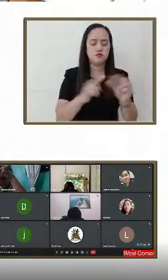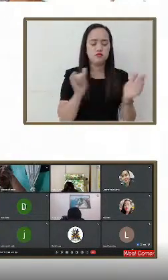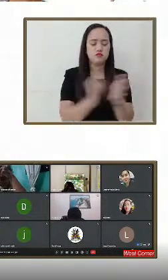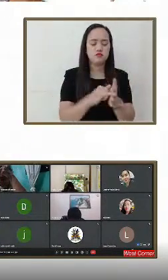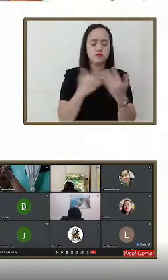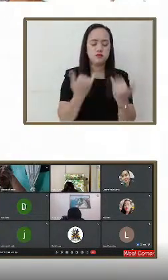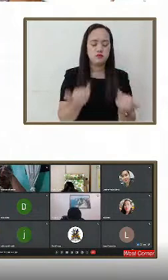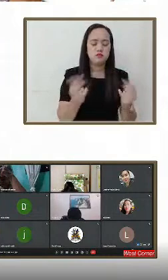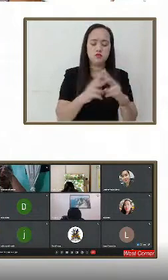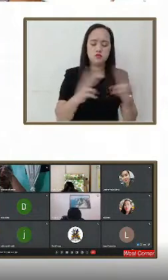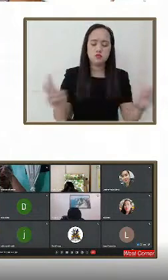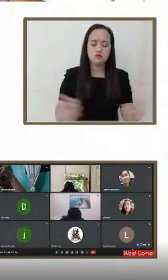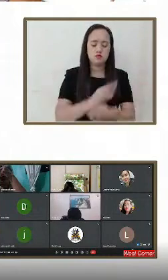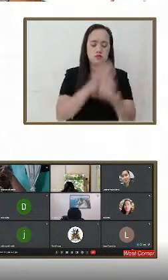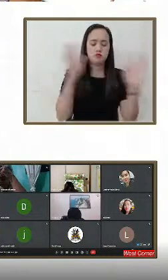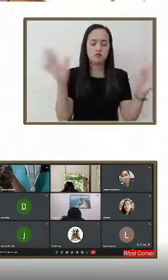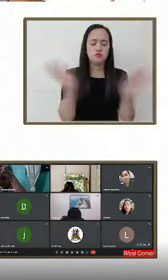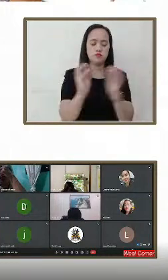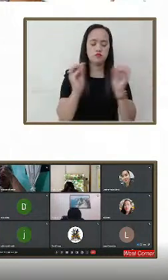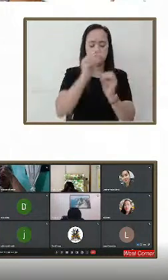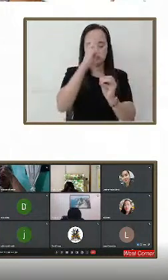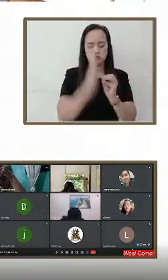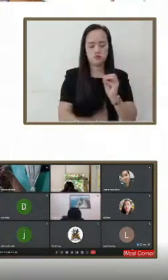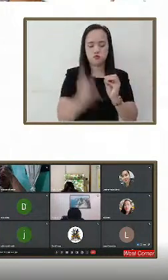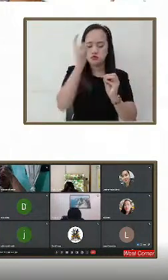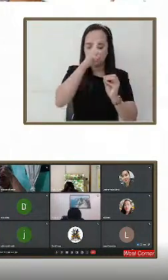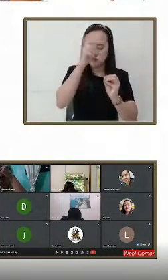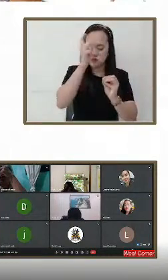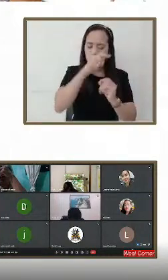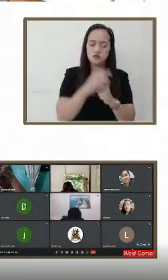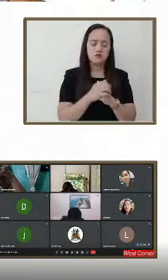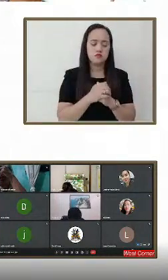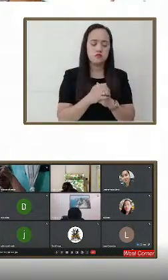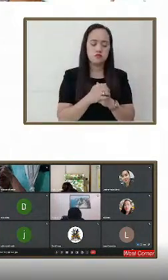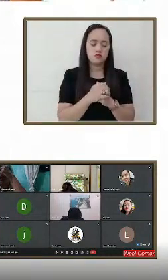Panginoon, without your wisdom,